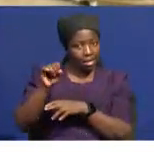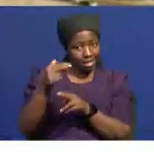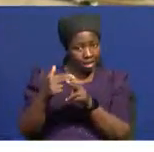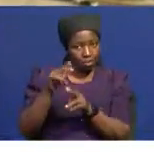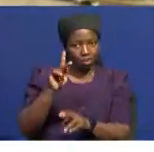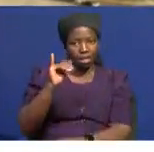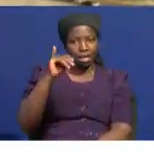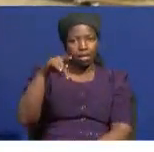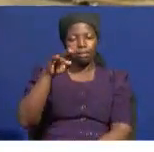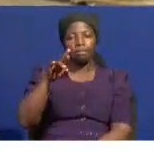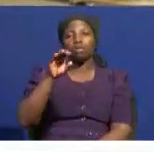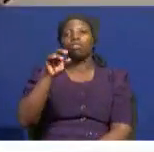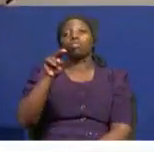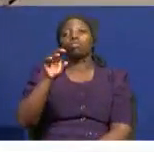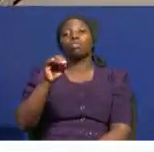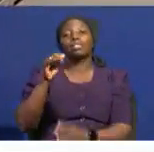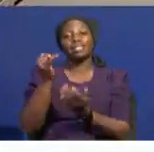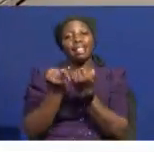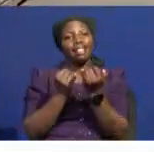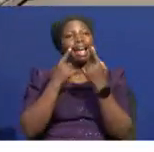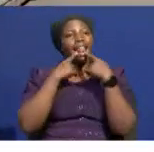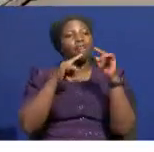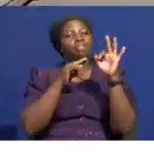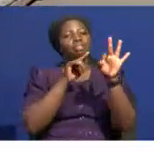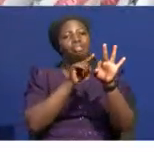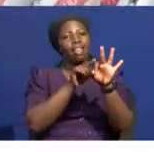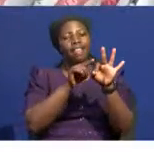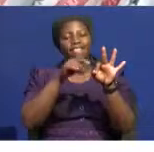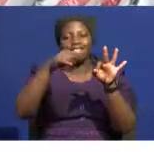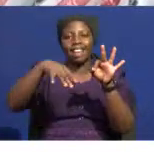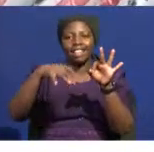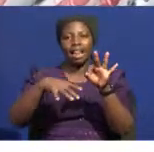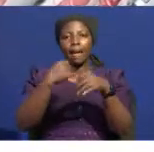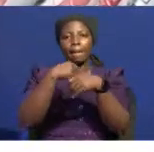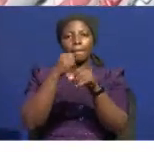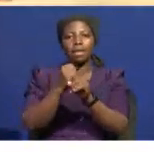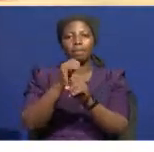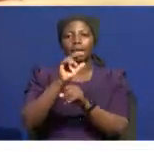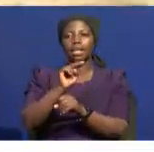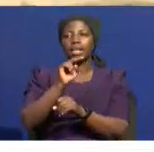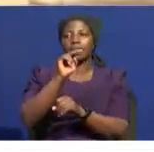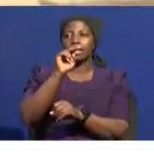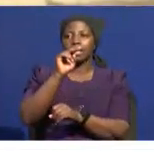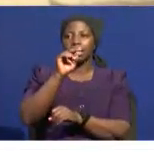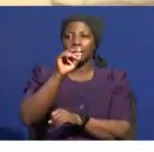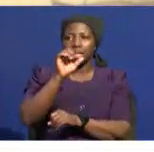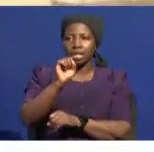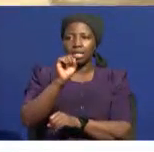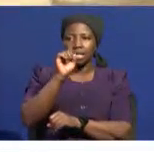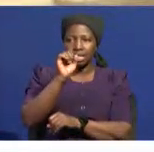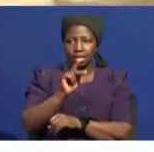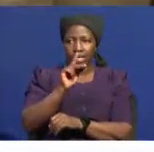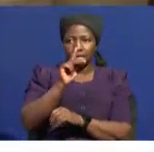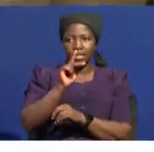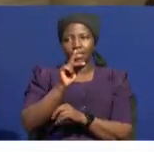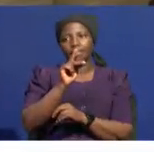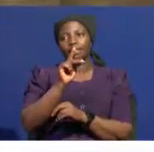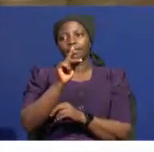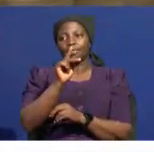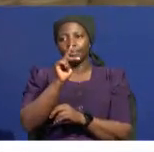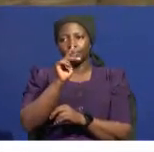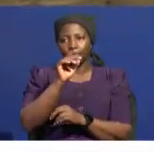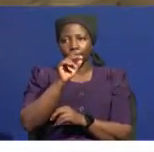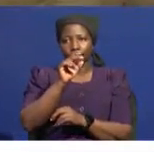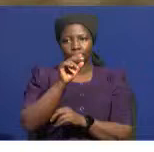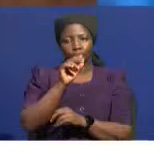Saturday announced that three fertilizer brands manufactured by MS Kel Chemicals did not meet quality requirements. The